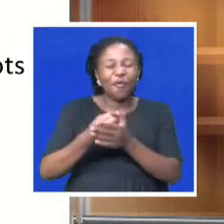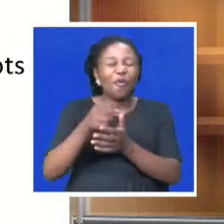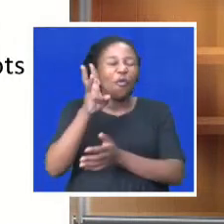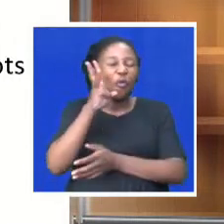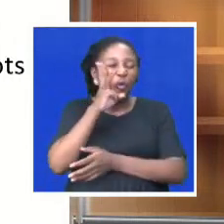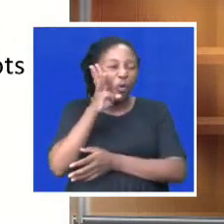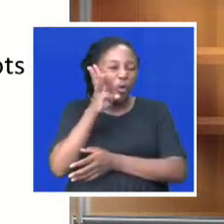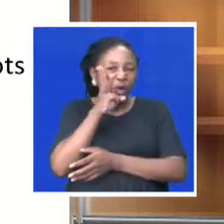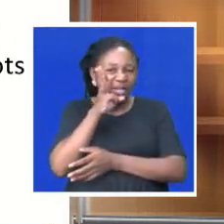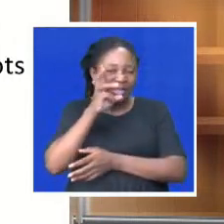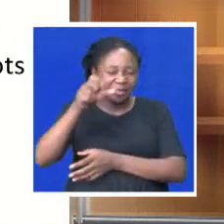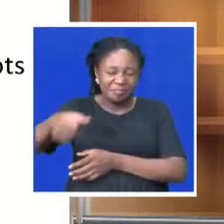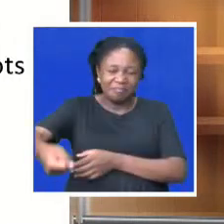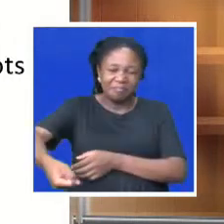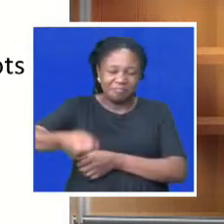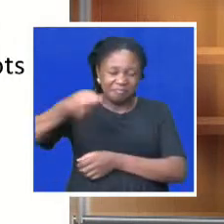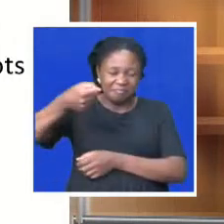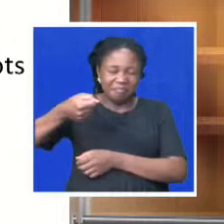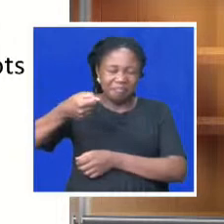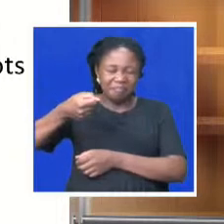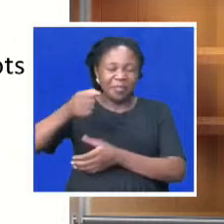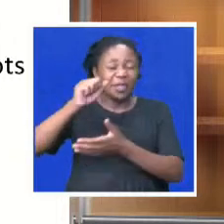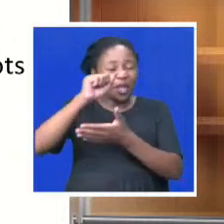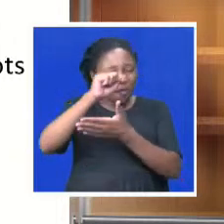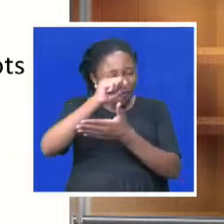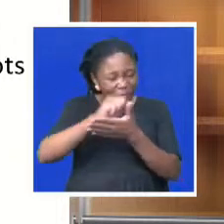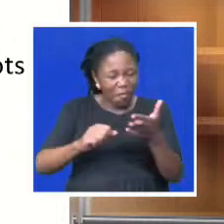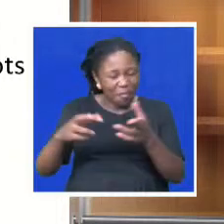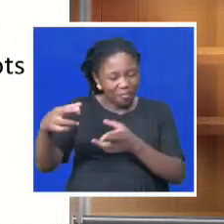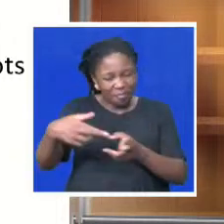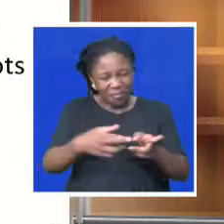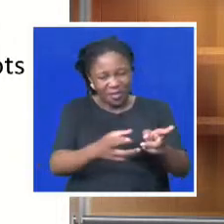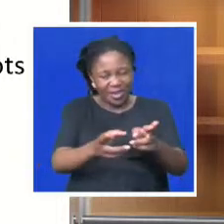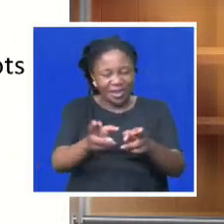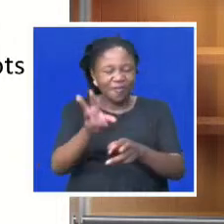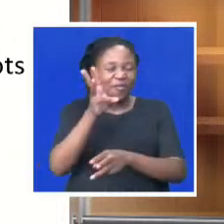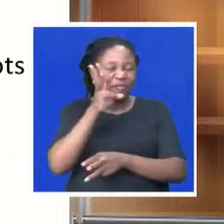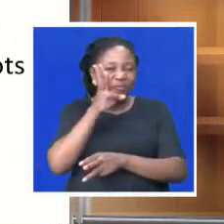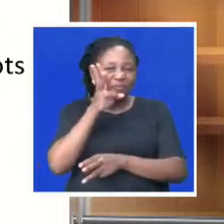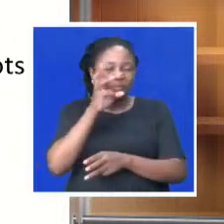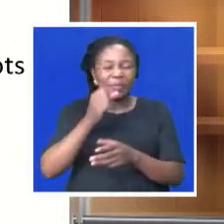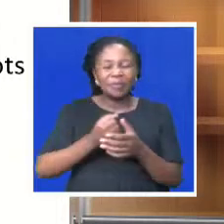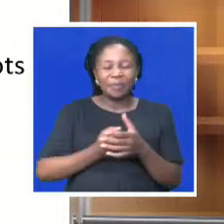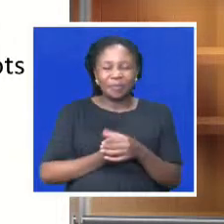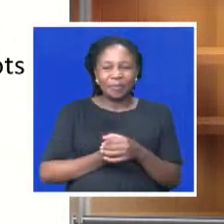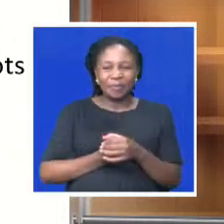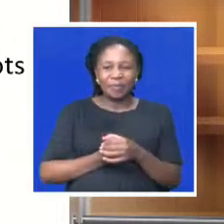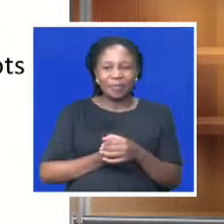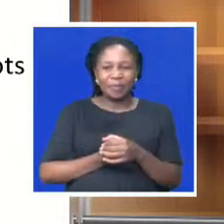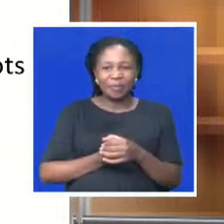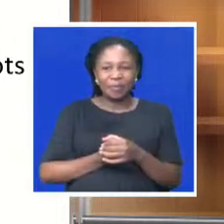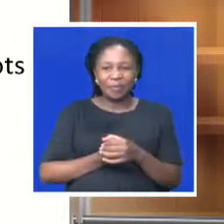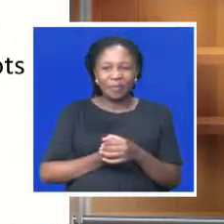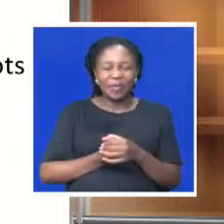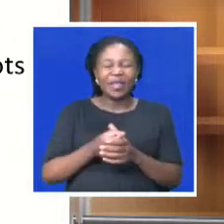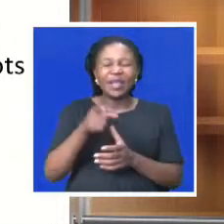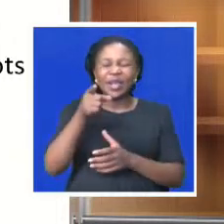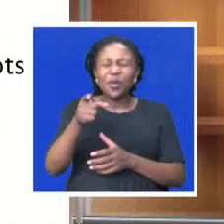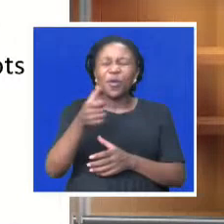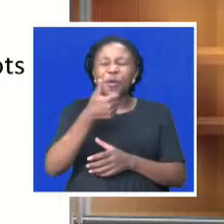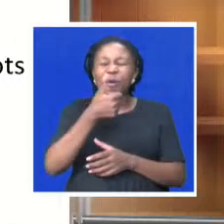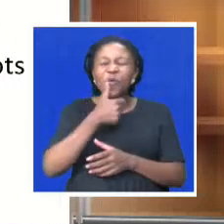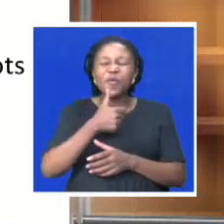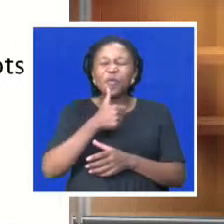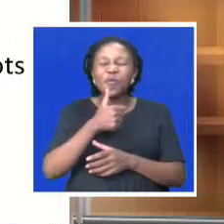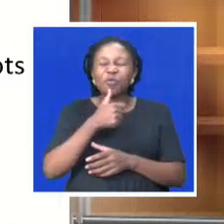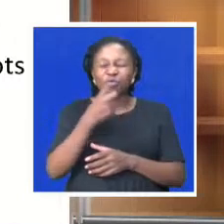at the bottom of the valley. She carried the water in 2 huge